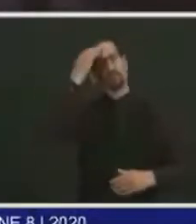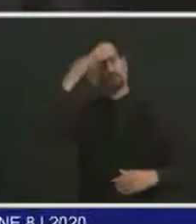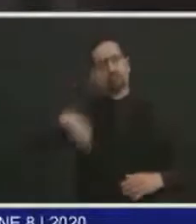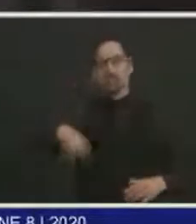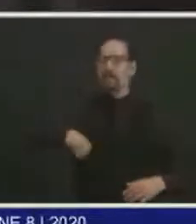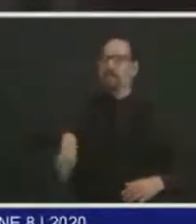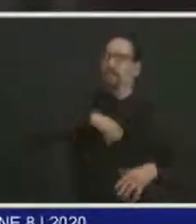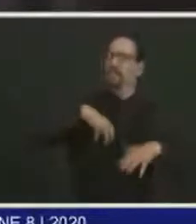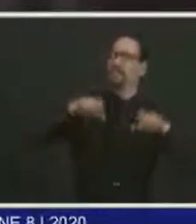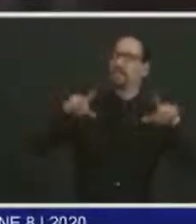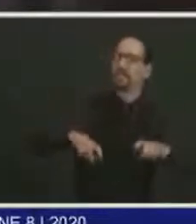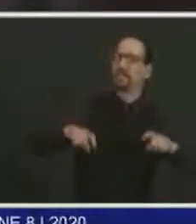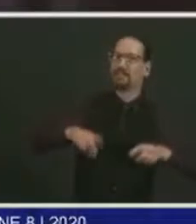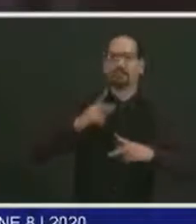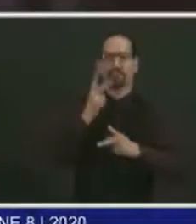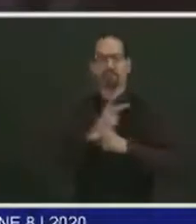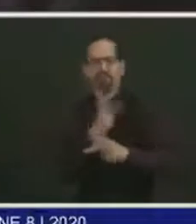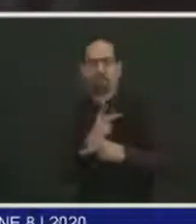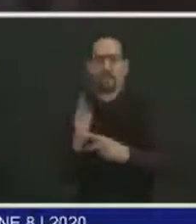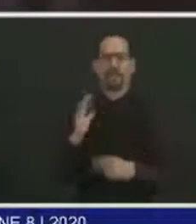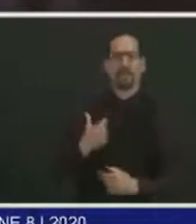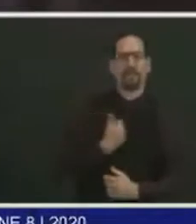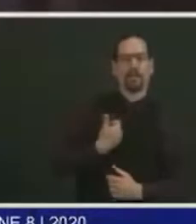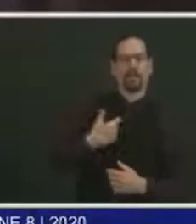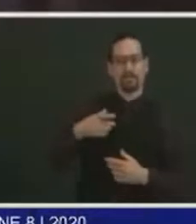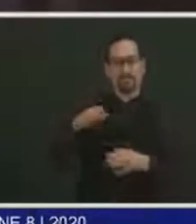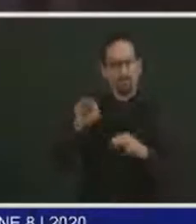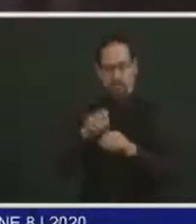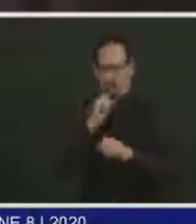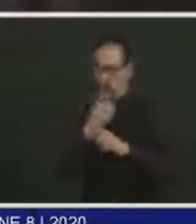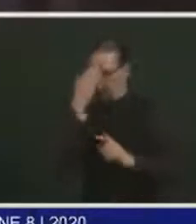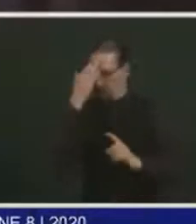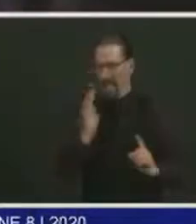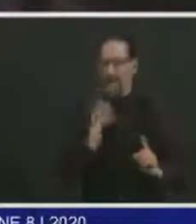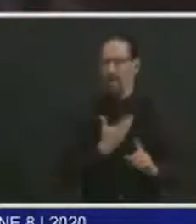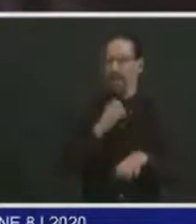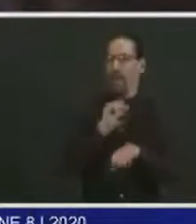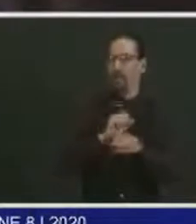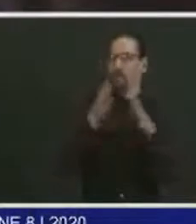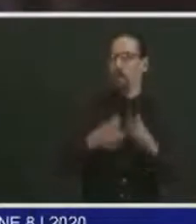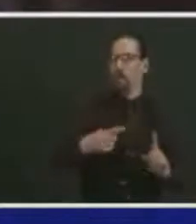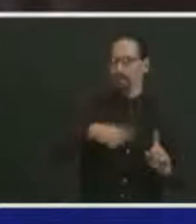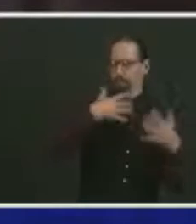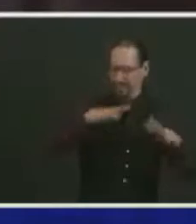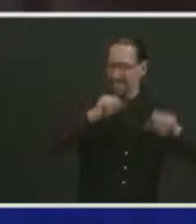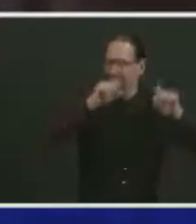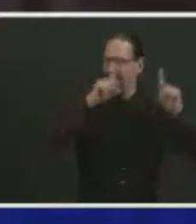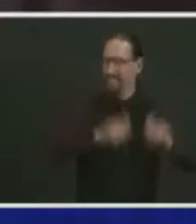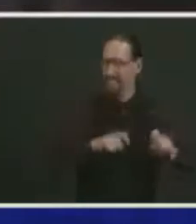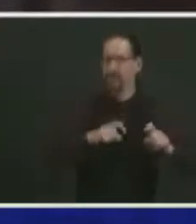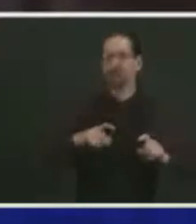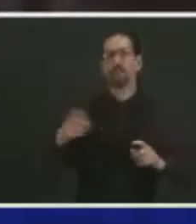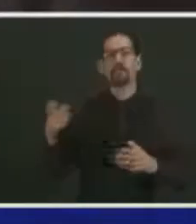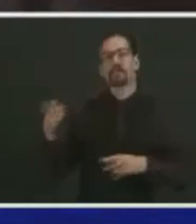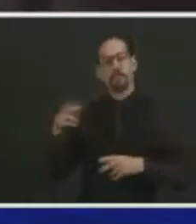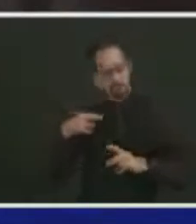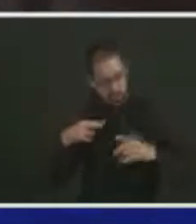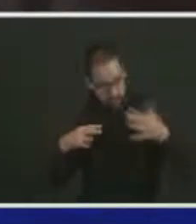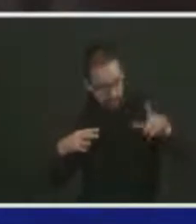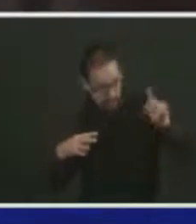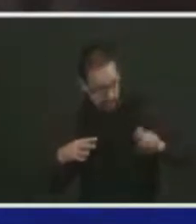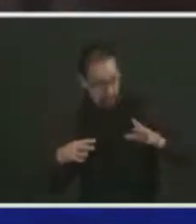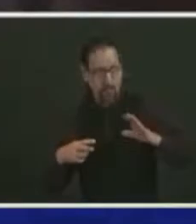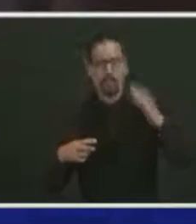back to the office. So the last thing I'll say is throughout, and this is on the slide, throughout all of